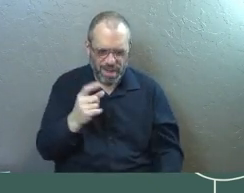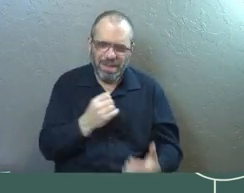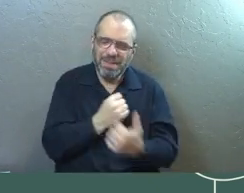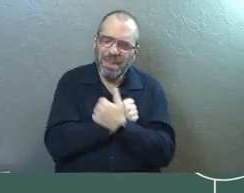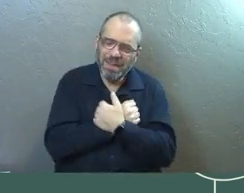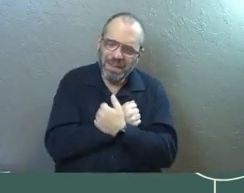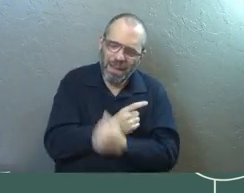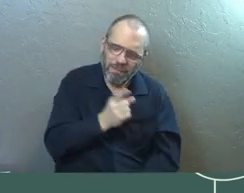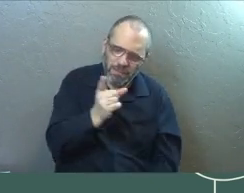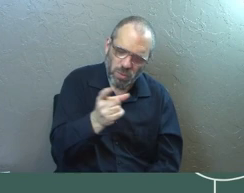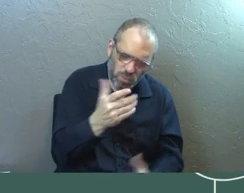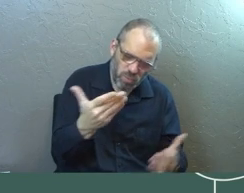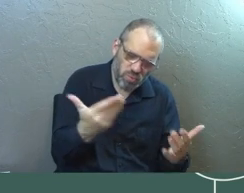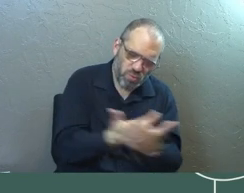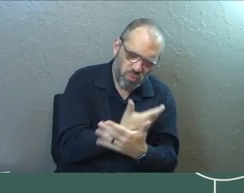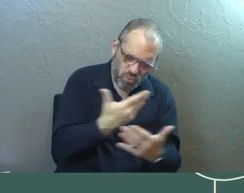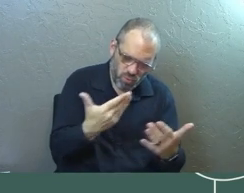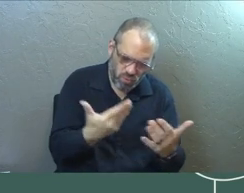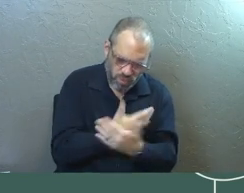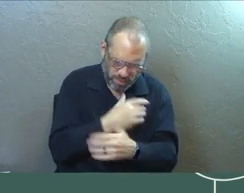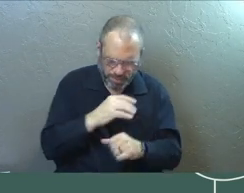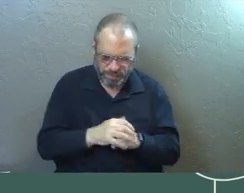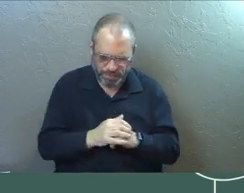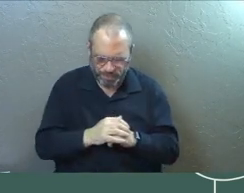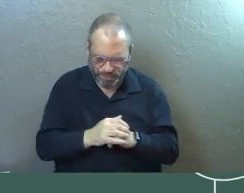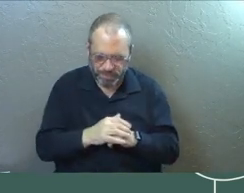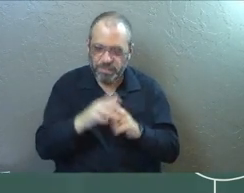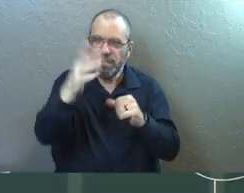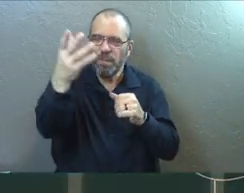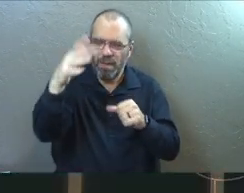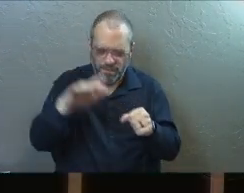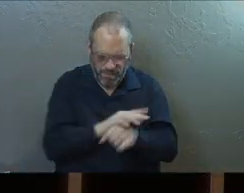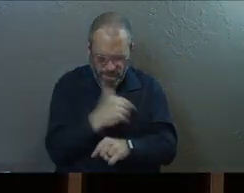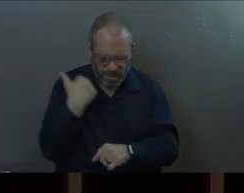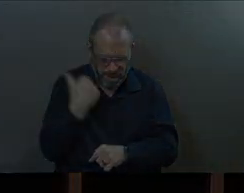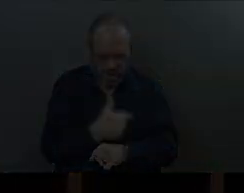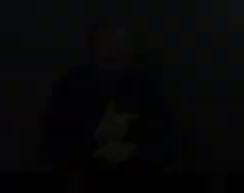love you afresh. God, come and fill us in Christ's name. Amen.